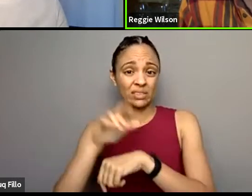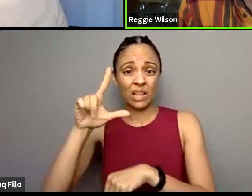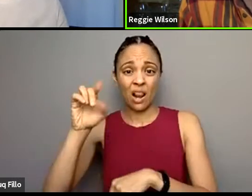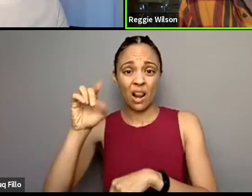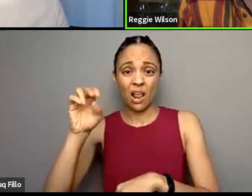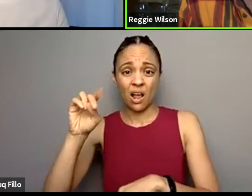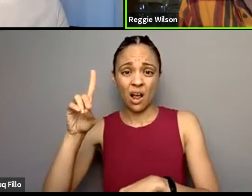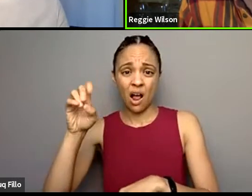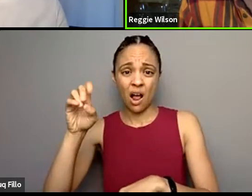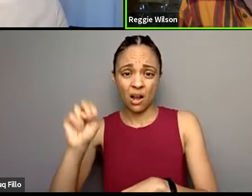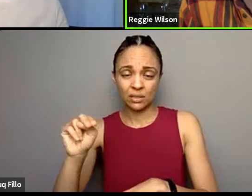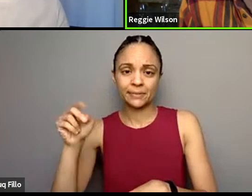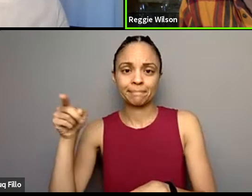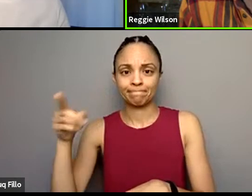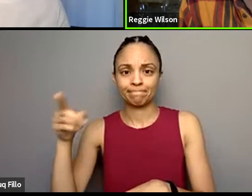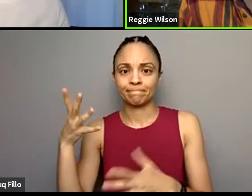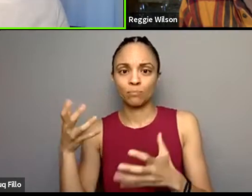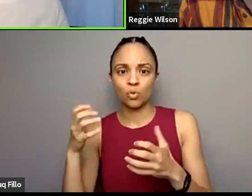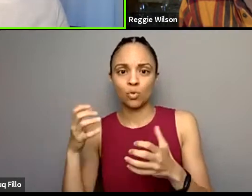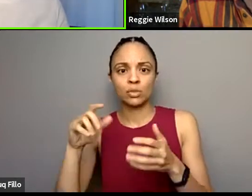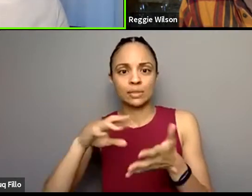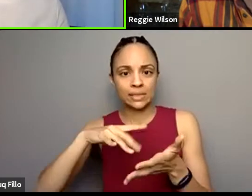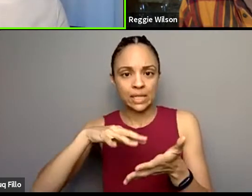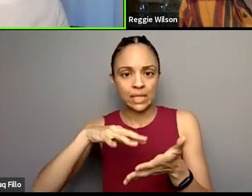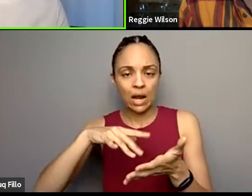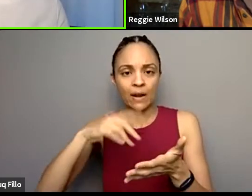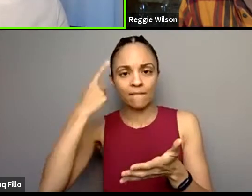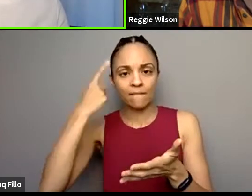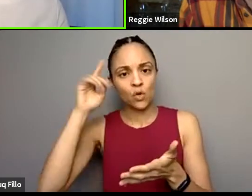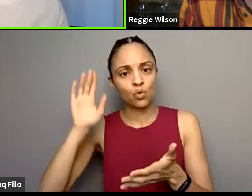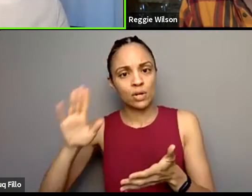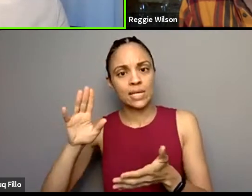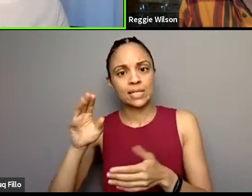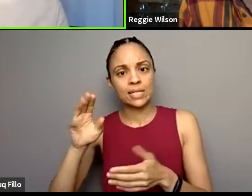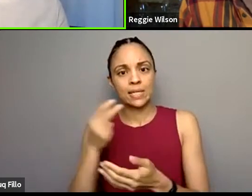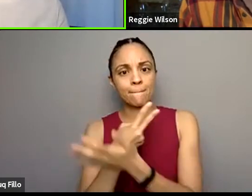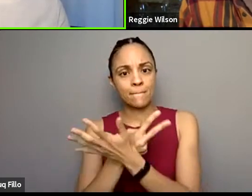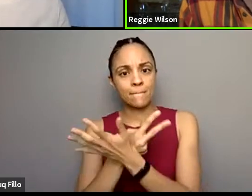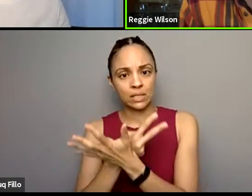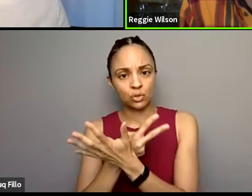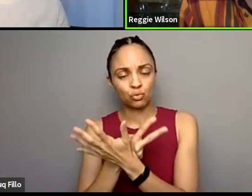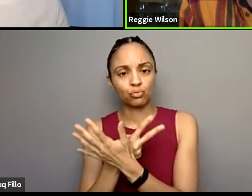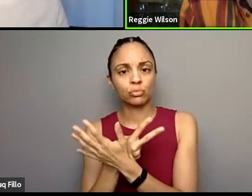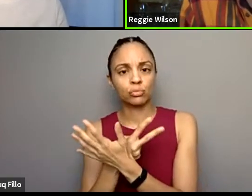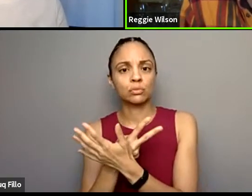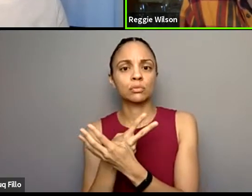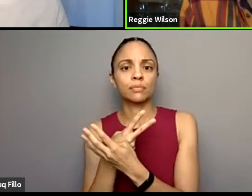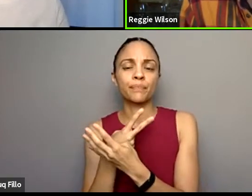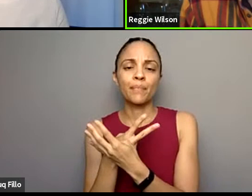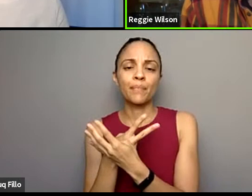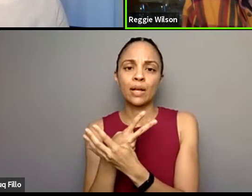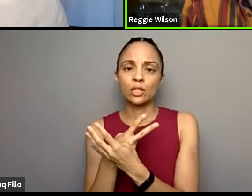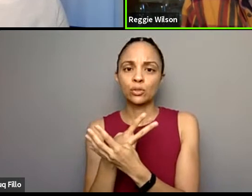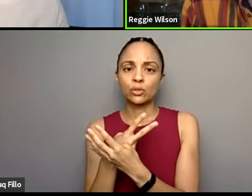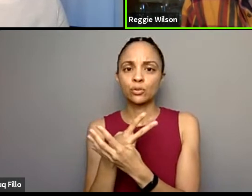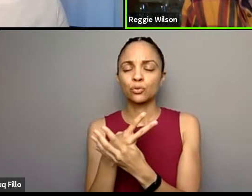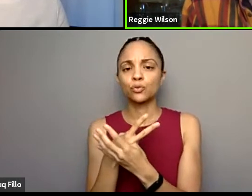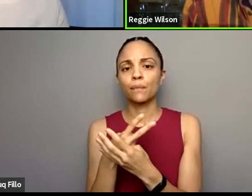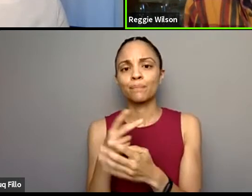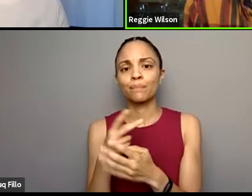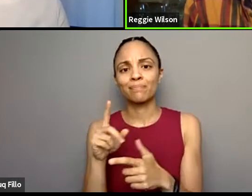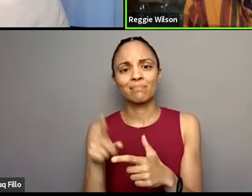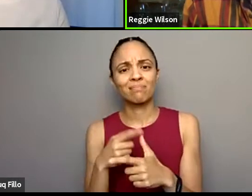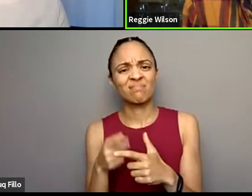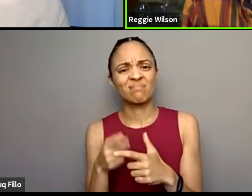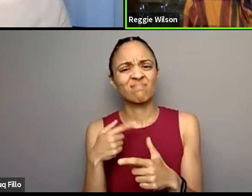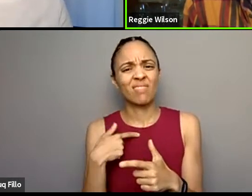At the Laban. Oh, I didn't know that. Yeah, he went on, and then I called him up just before. I was just like, dude,